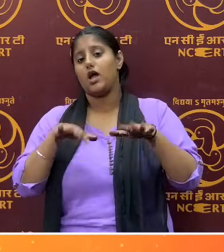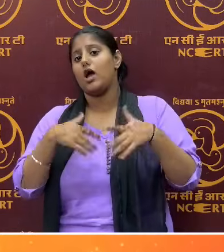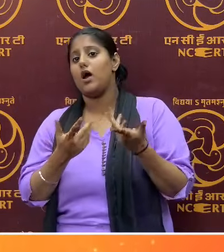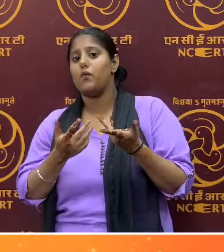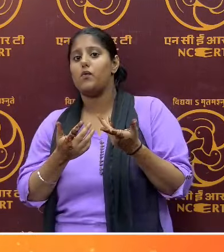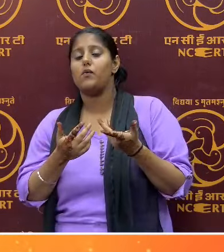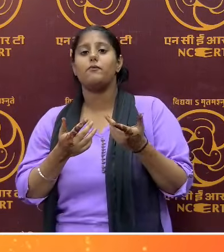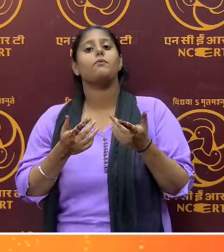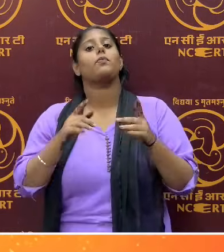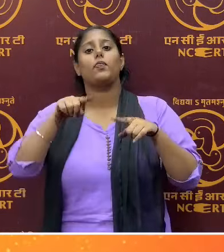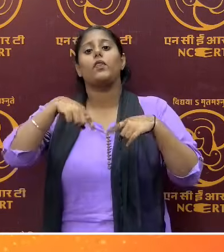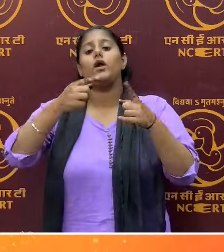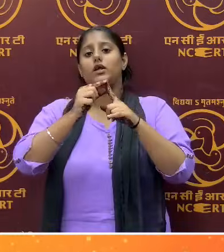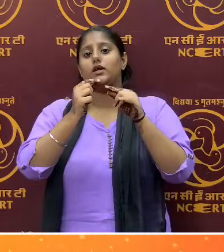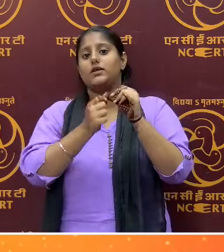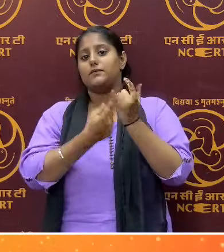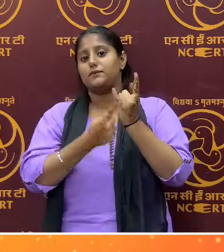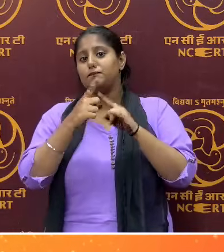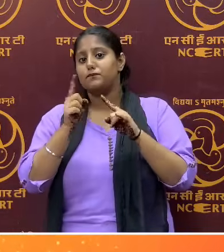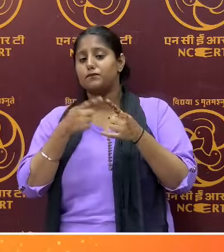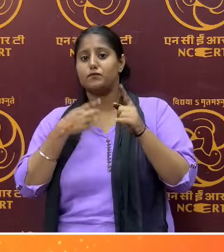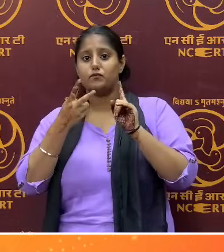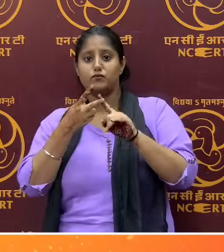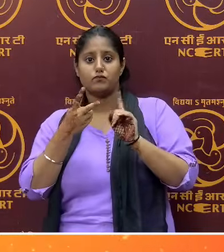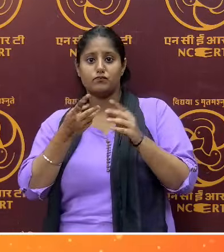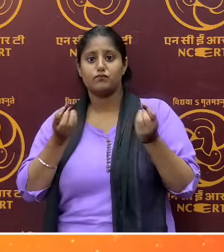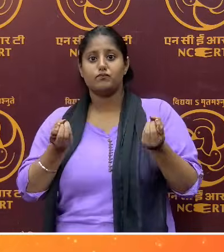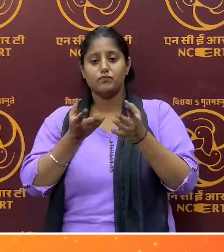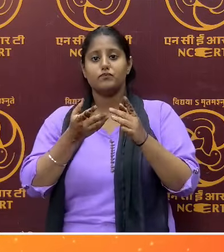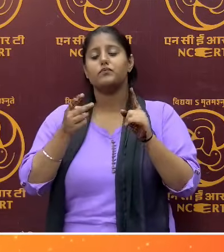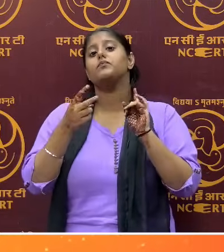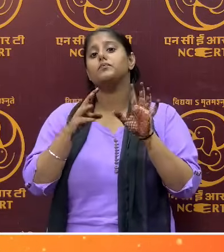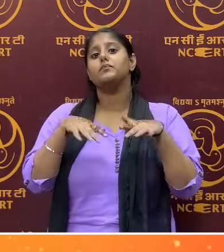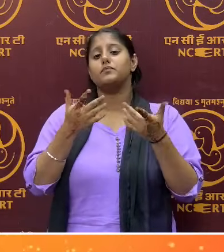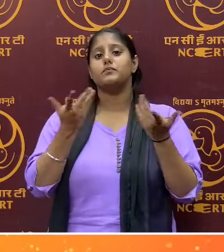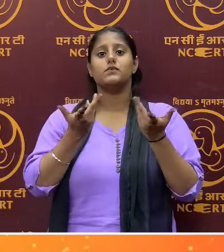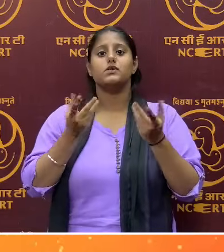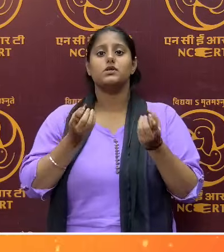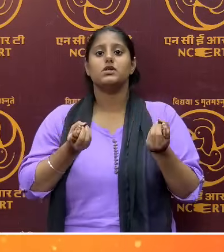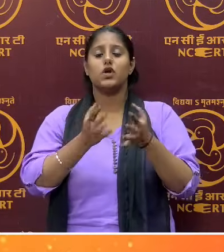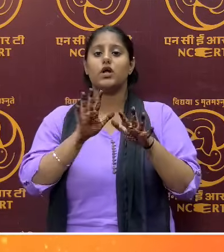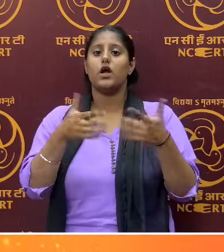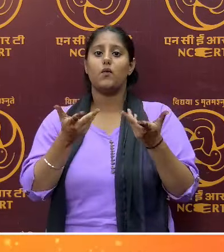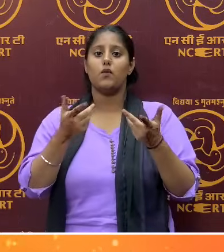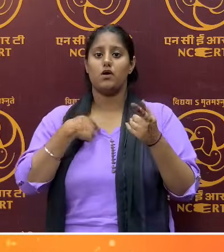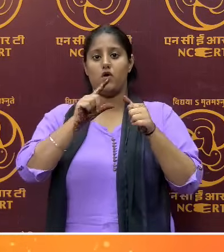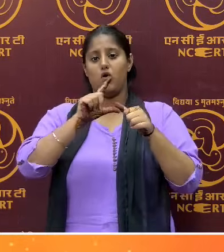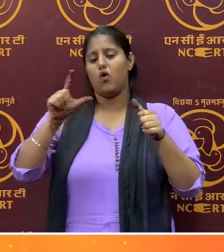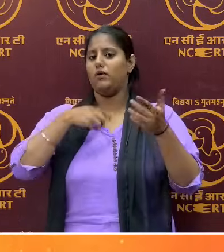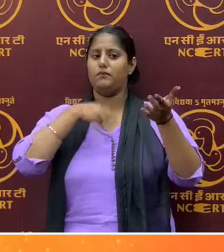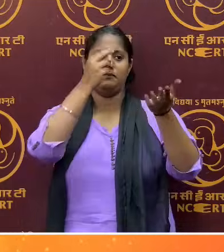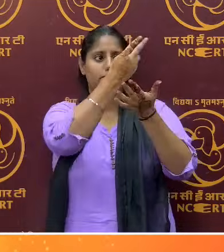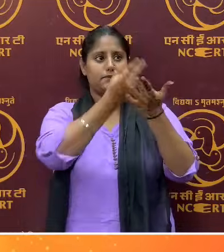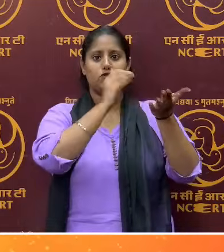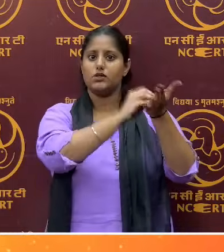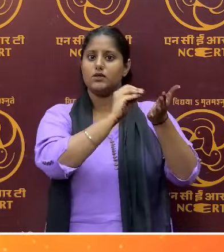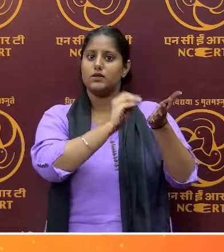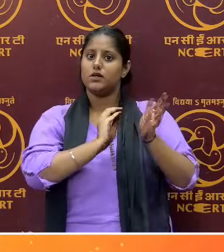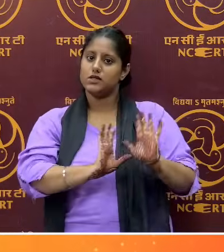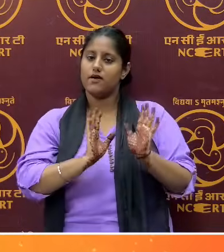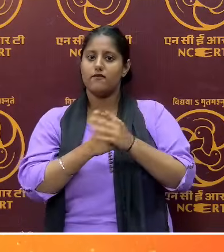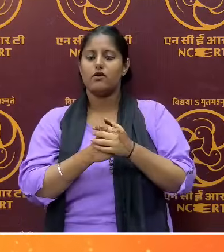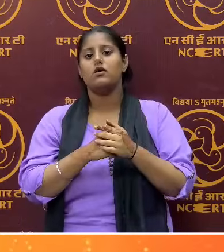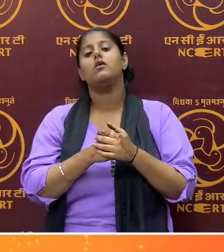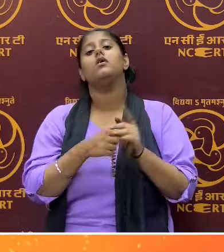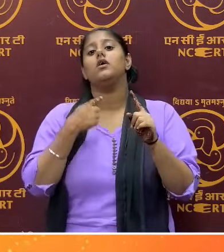part of is going on with the which type of which students are going to the second part. So overall picture is available to the principal. So this is a very